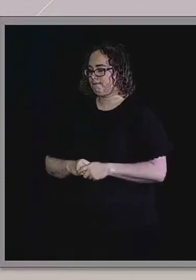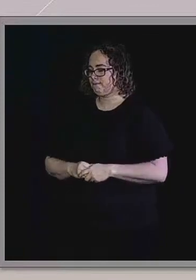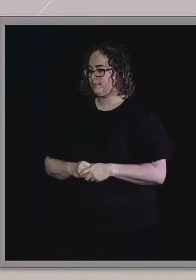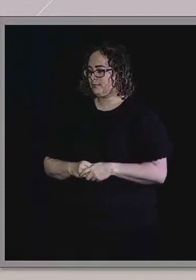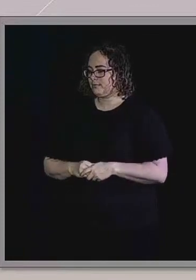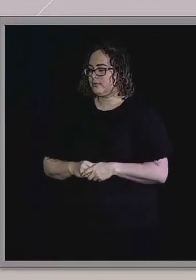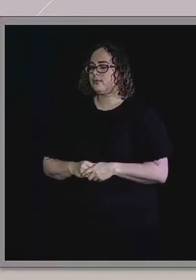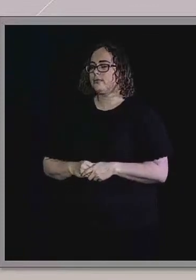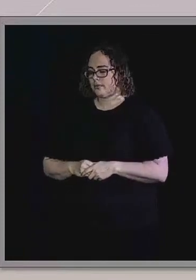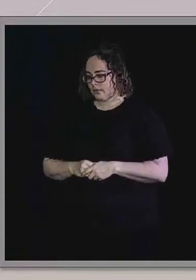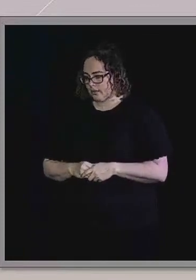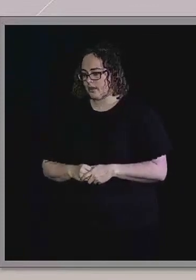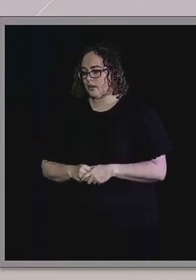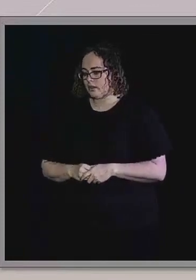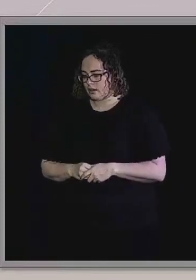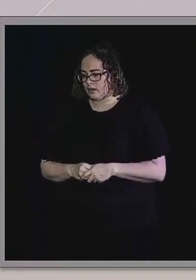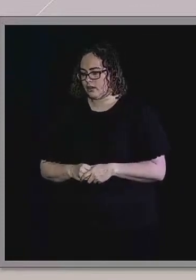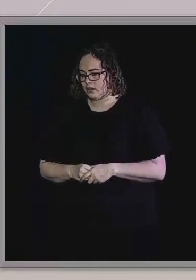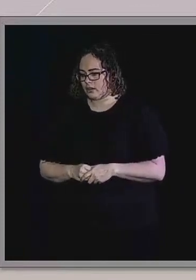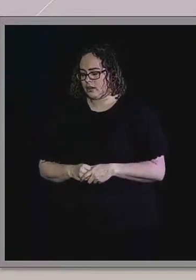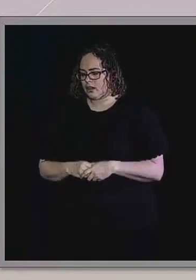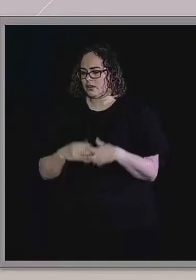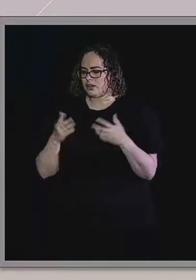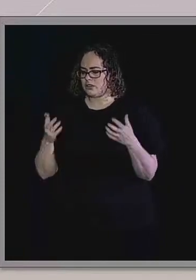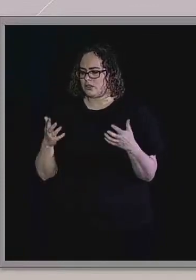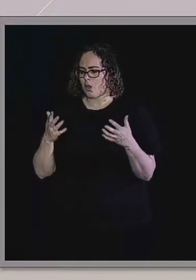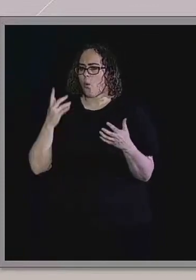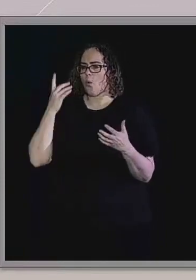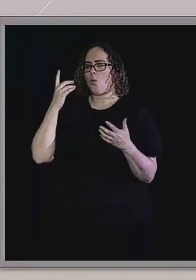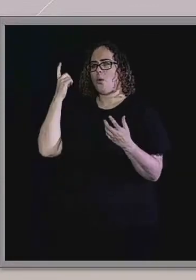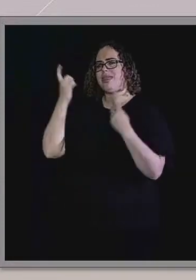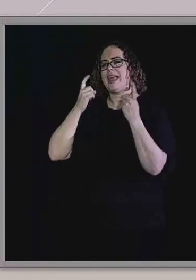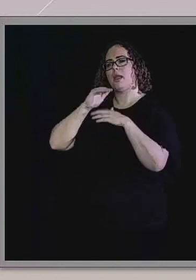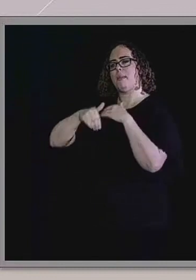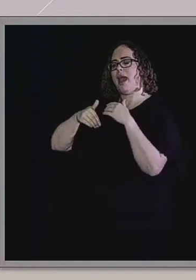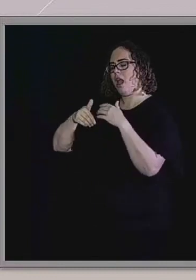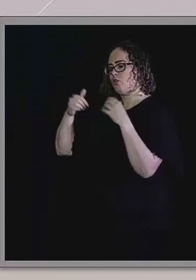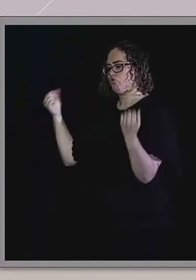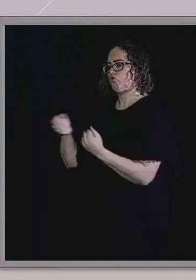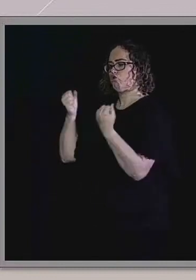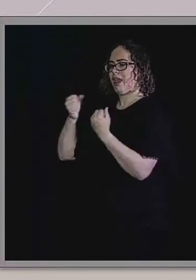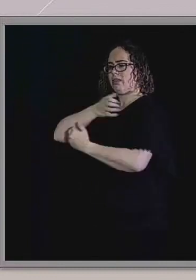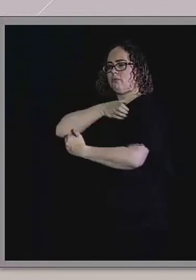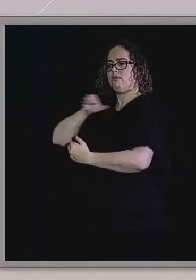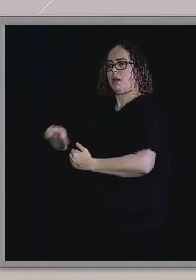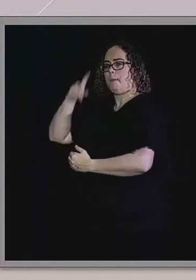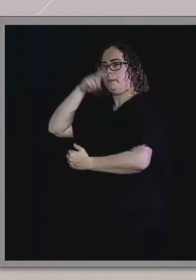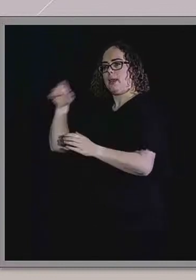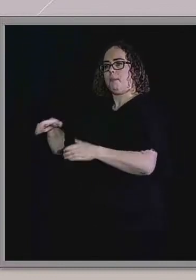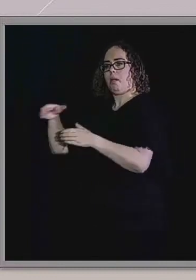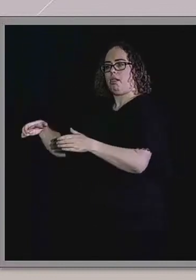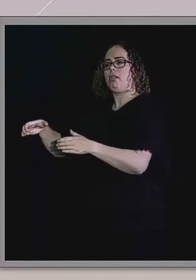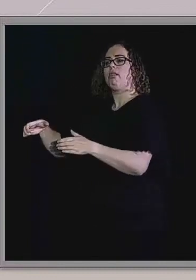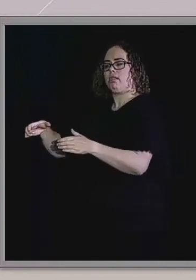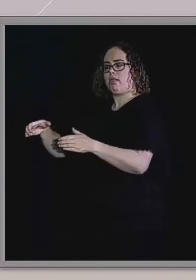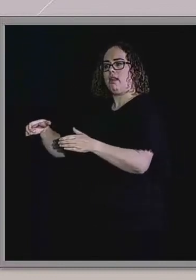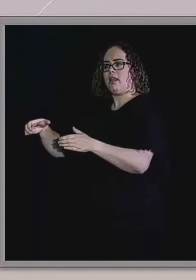In that way, in thinking about the strength of the people, we are, when we're talking about self-determination, just like we are talking about